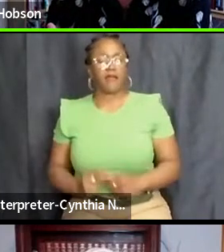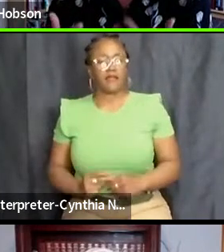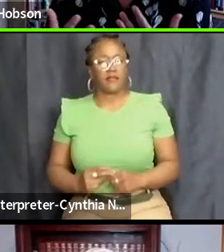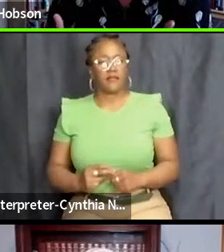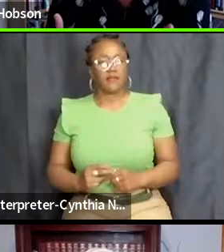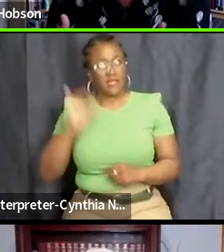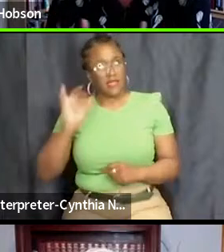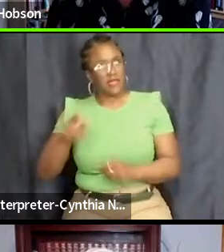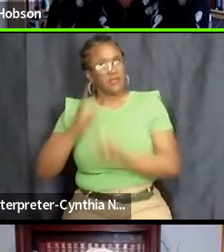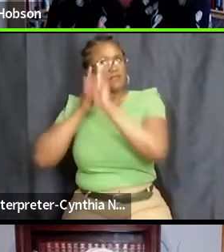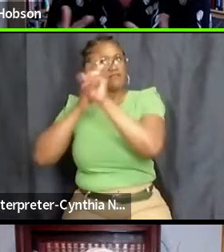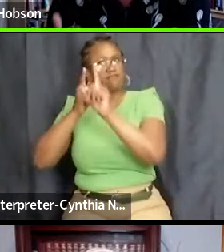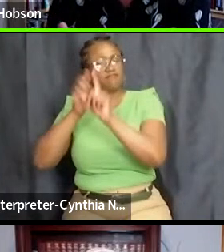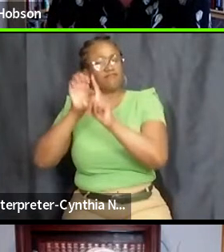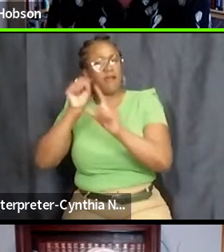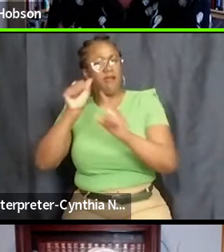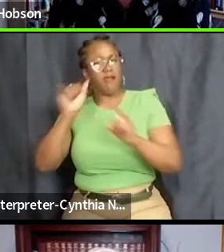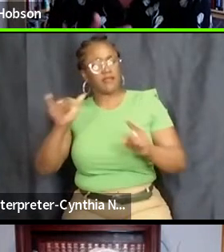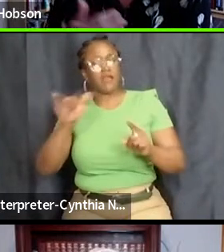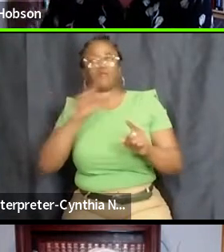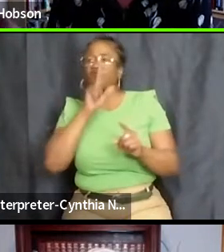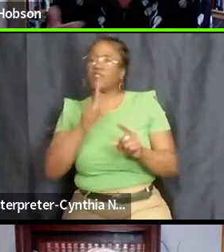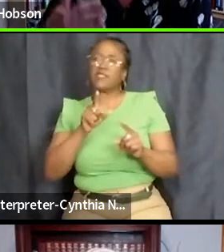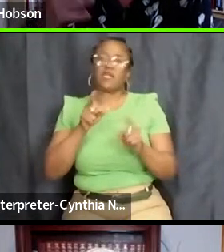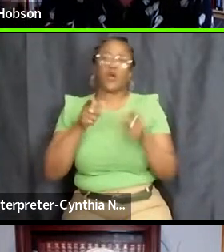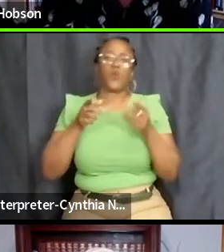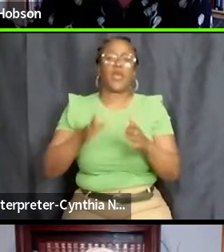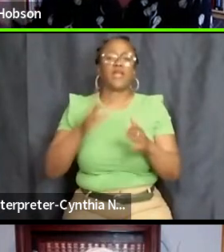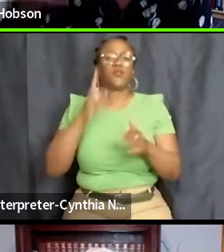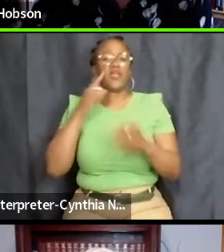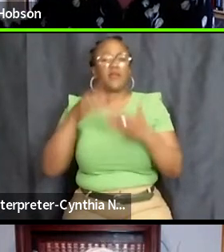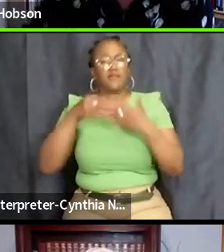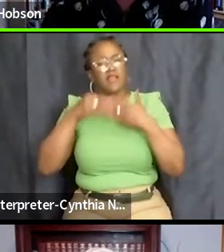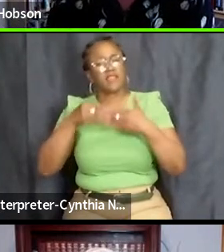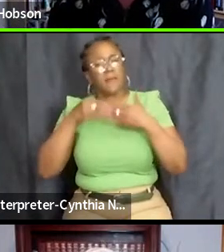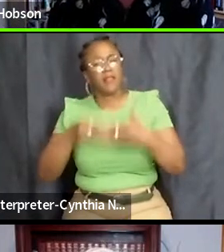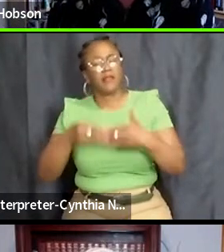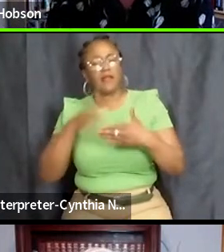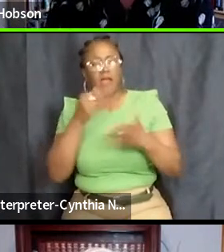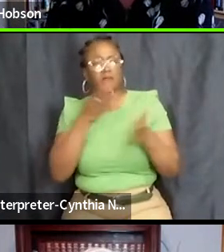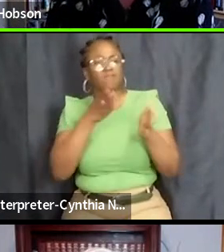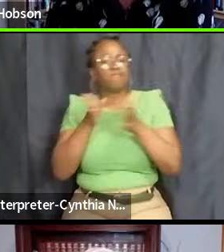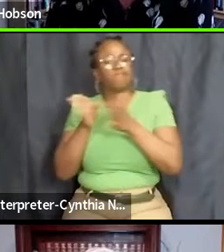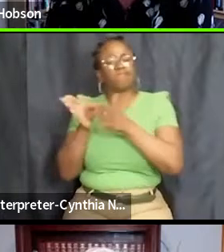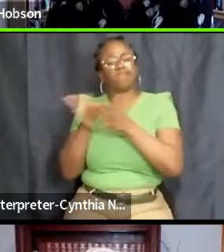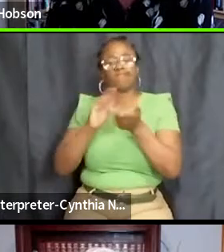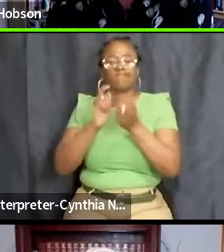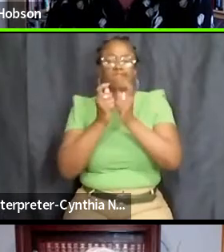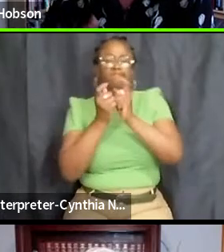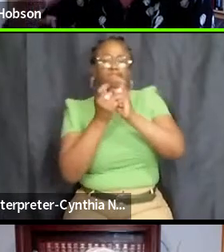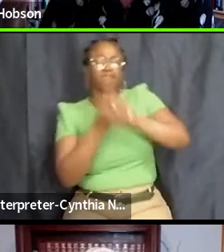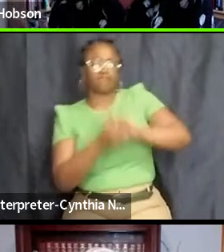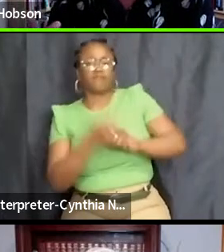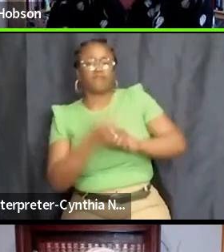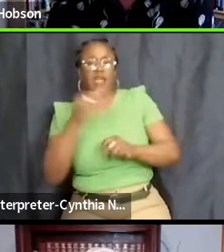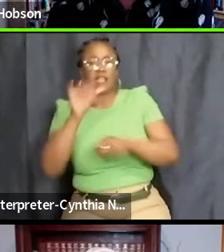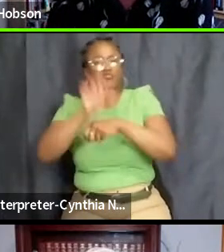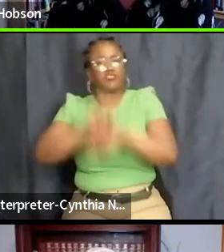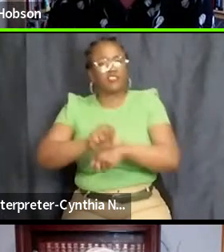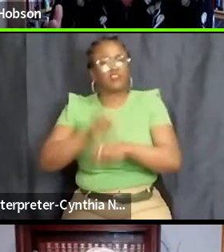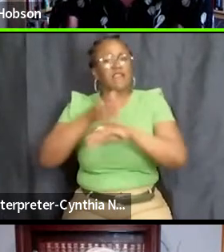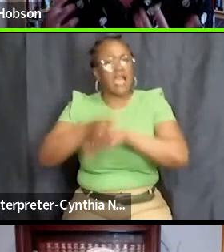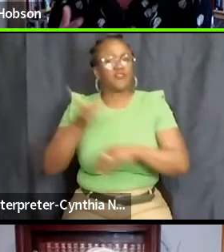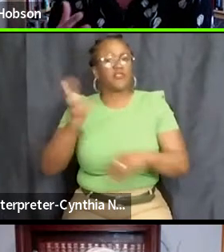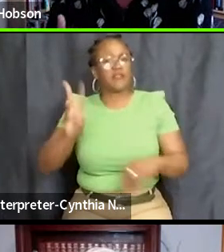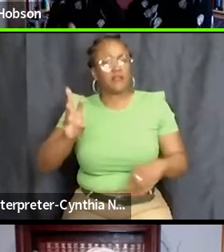is a really wonderful kind of way to think about the flexibility and the shifts of different kinds of political traditions after the